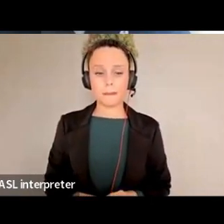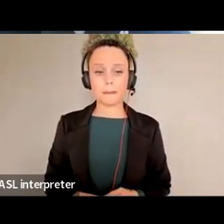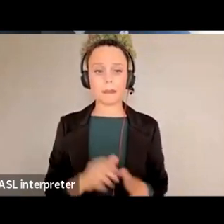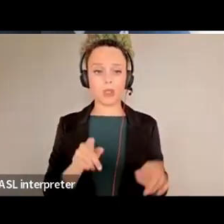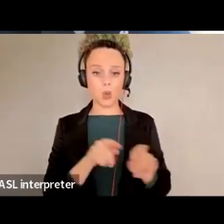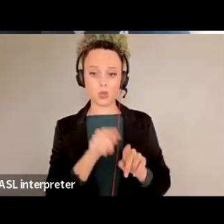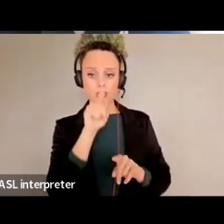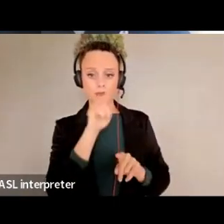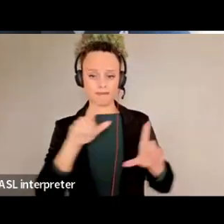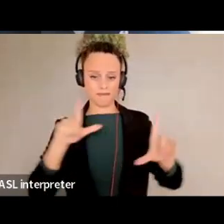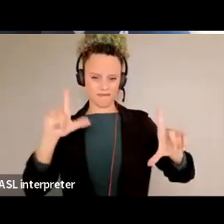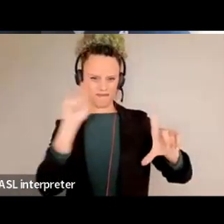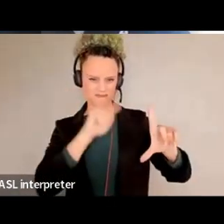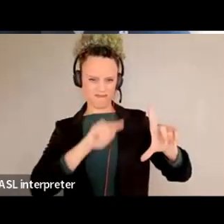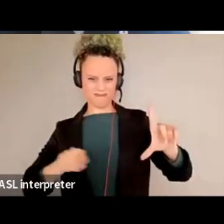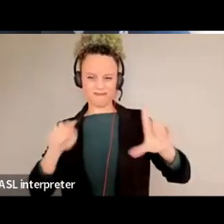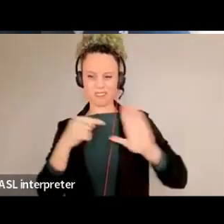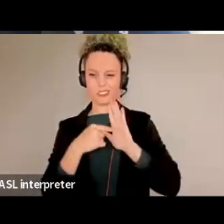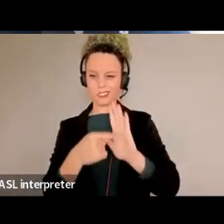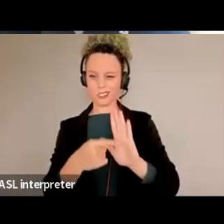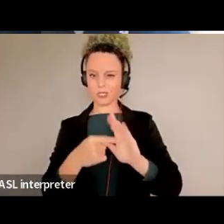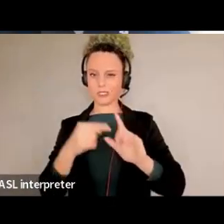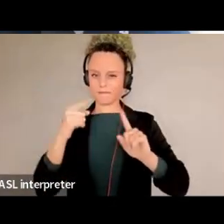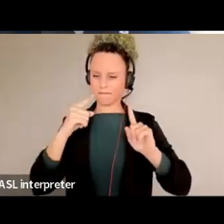with meat.